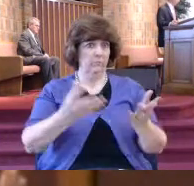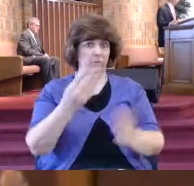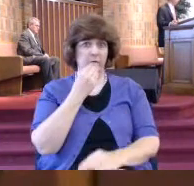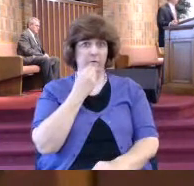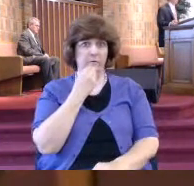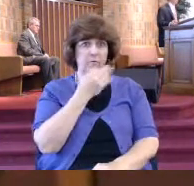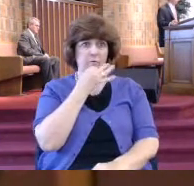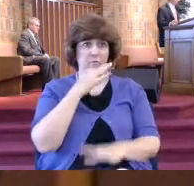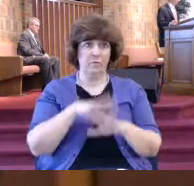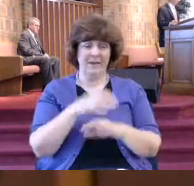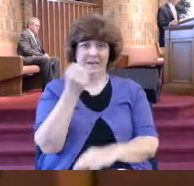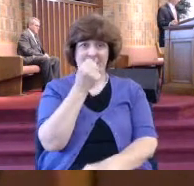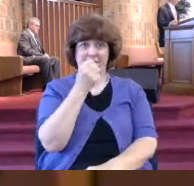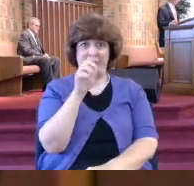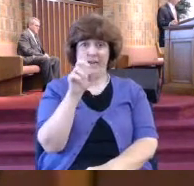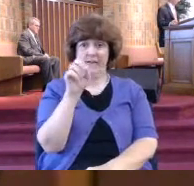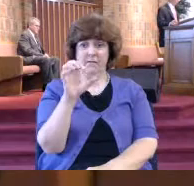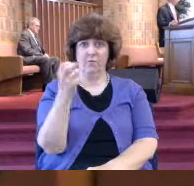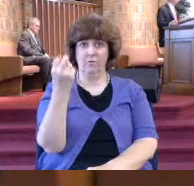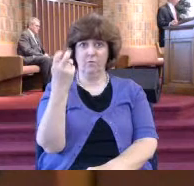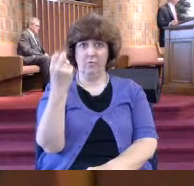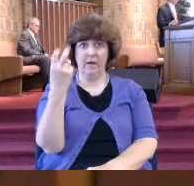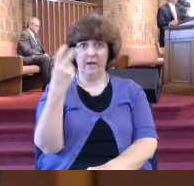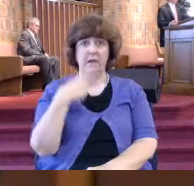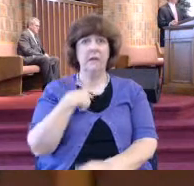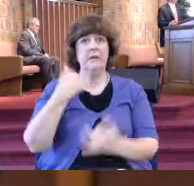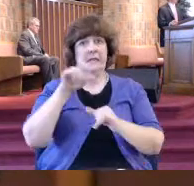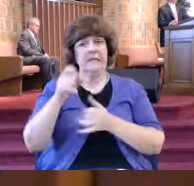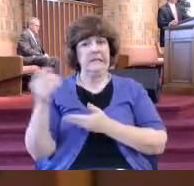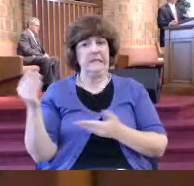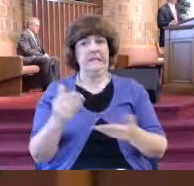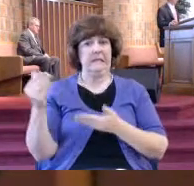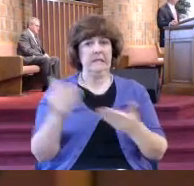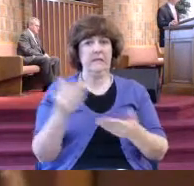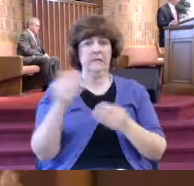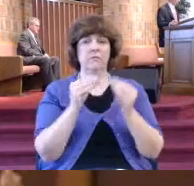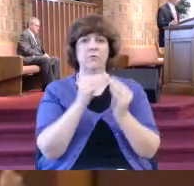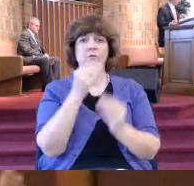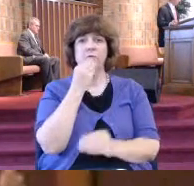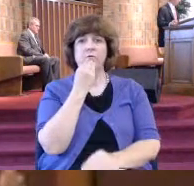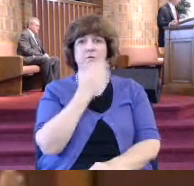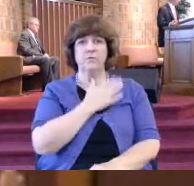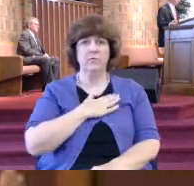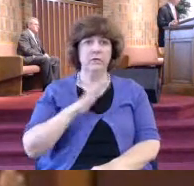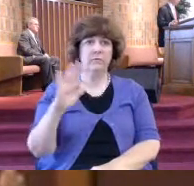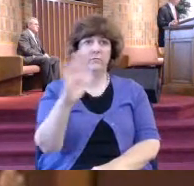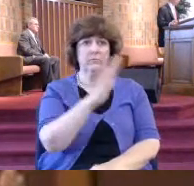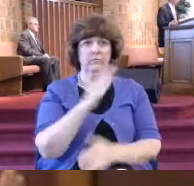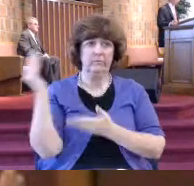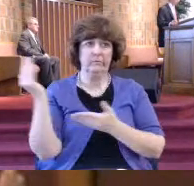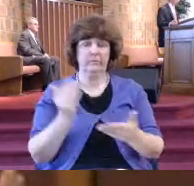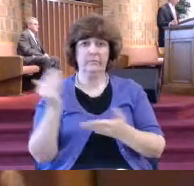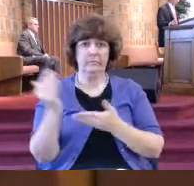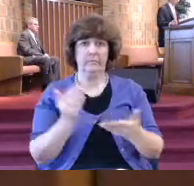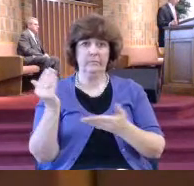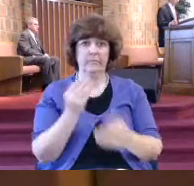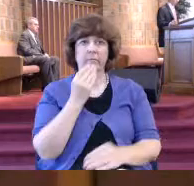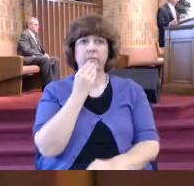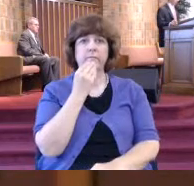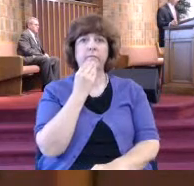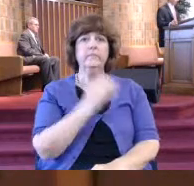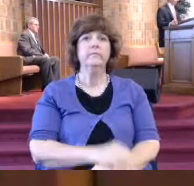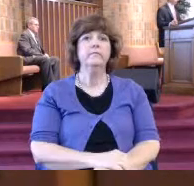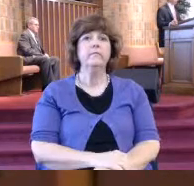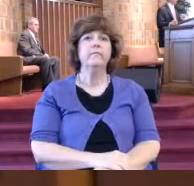the 12th, as the items are continue to be listed in the bulletin. If you can help bring some of those in, that will be appreciated. The Ladies